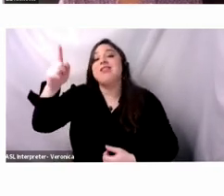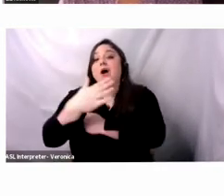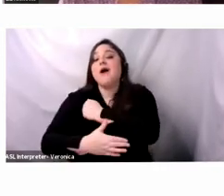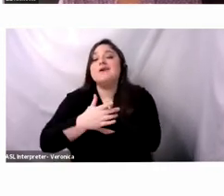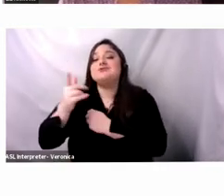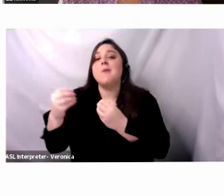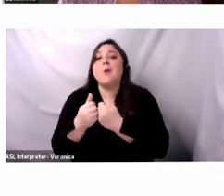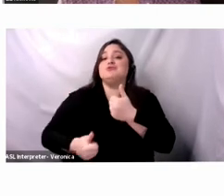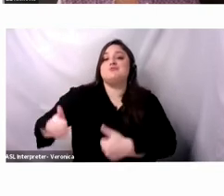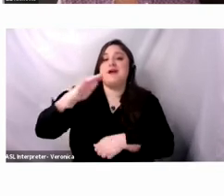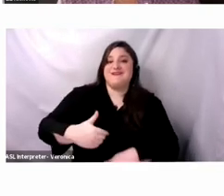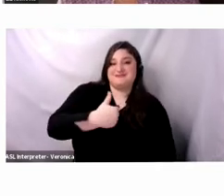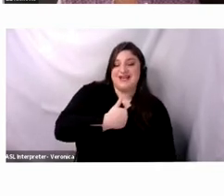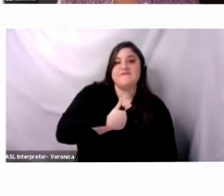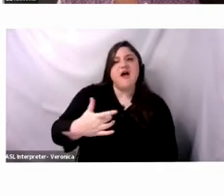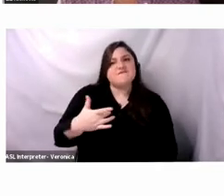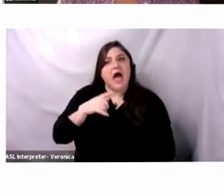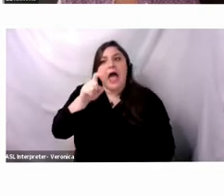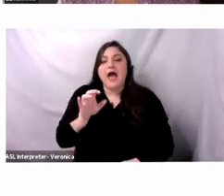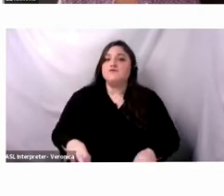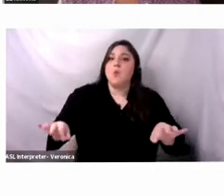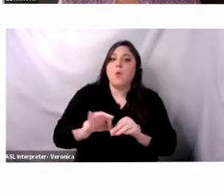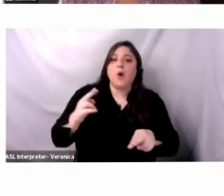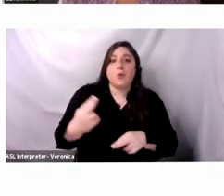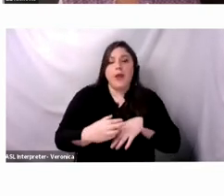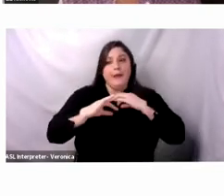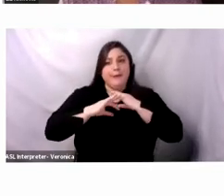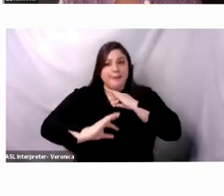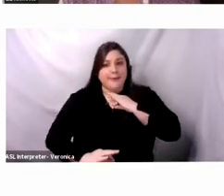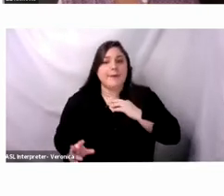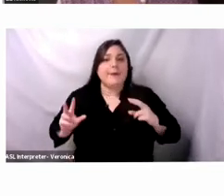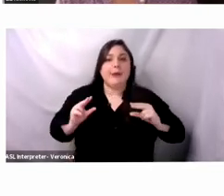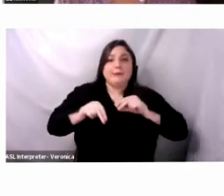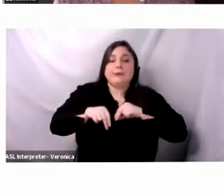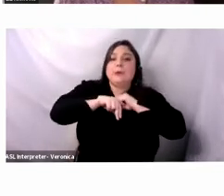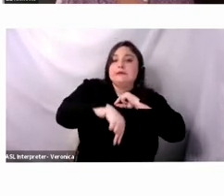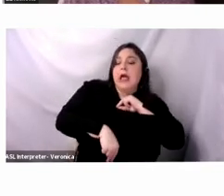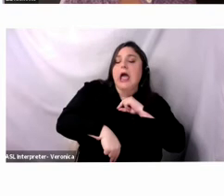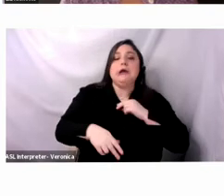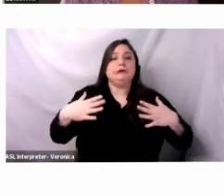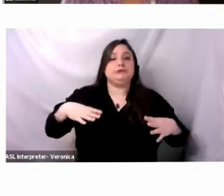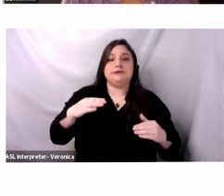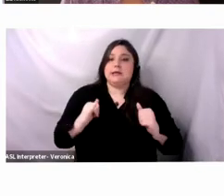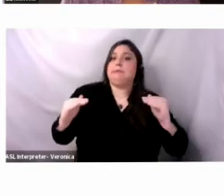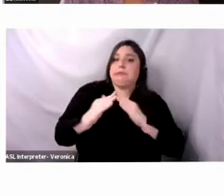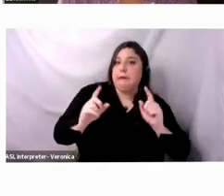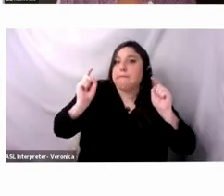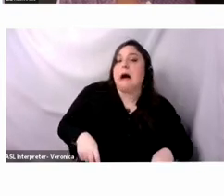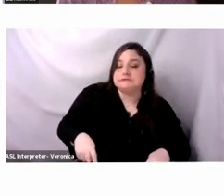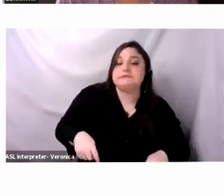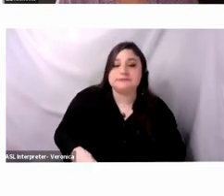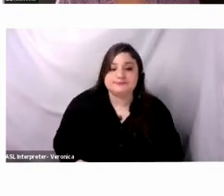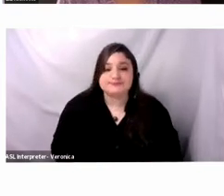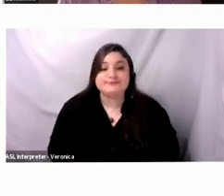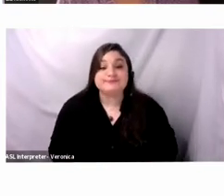believe that wearing a suit made him powerful and signaled his sure path to success. All of this would change in his 20s when